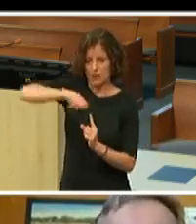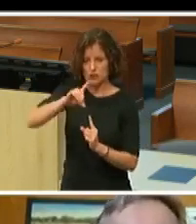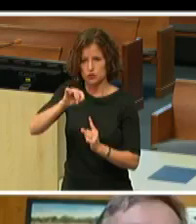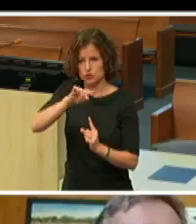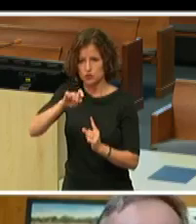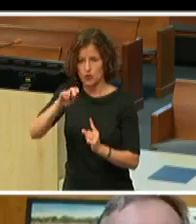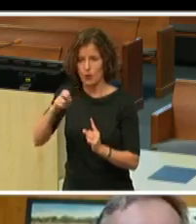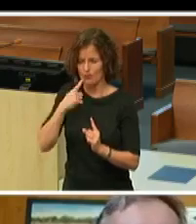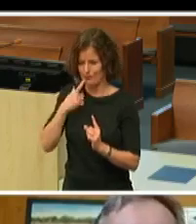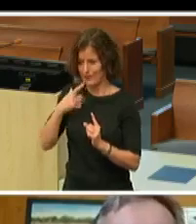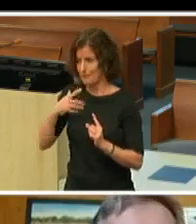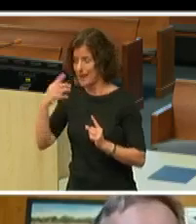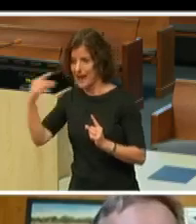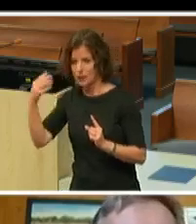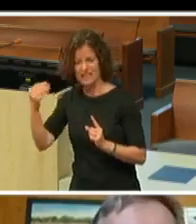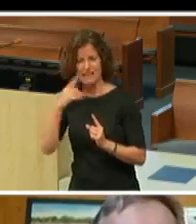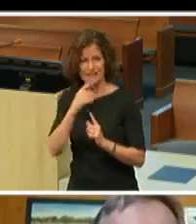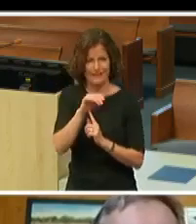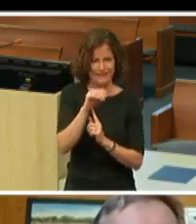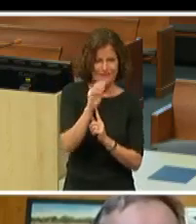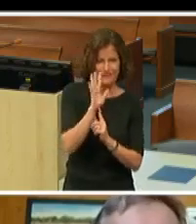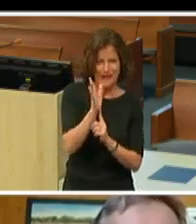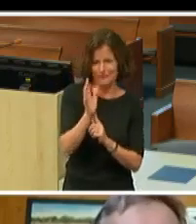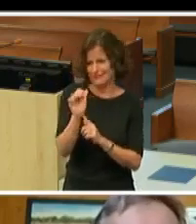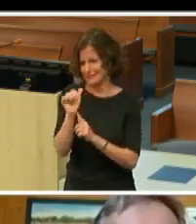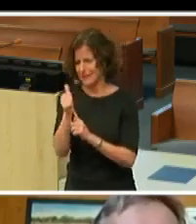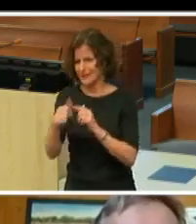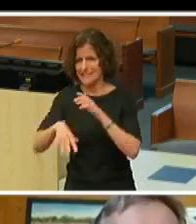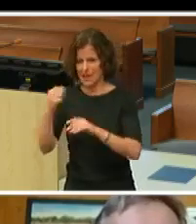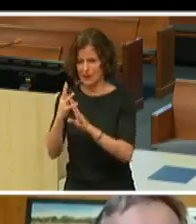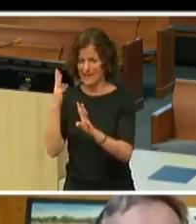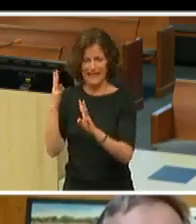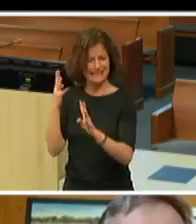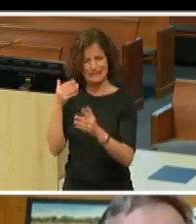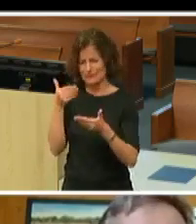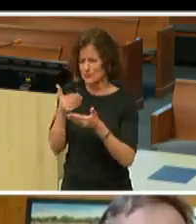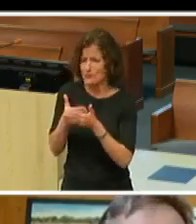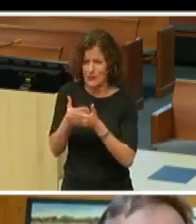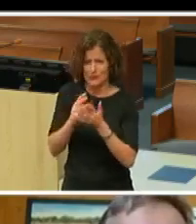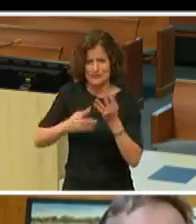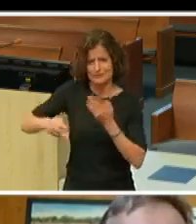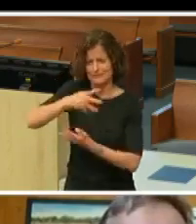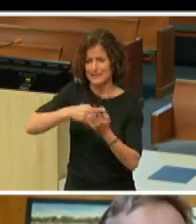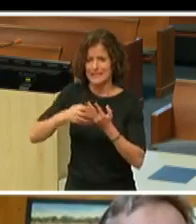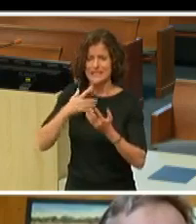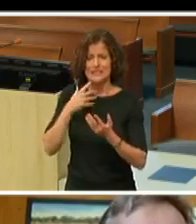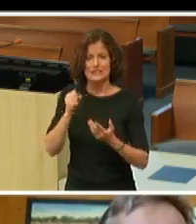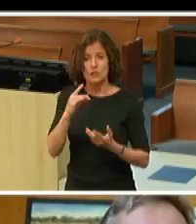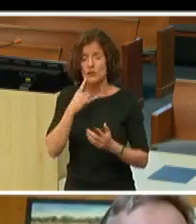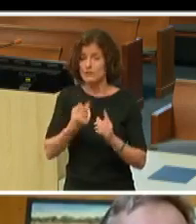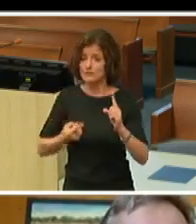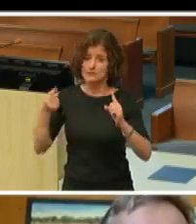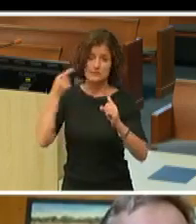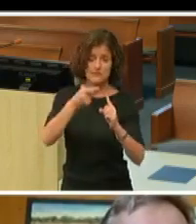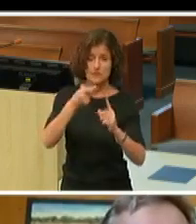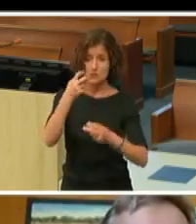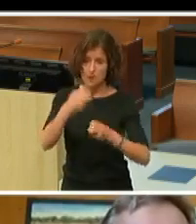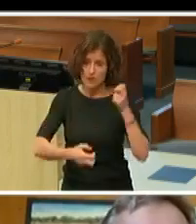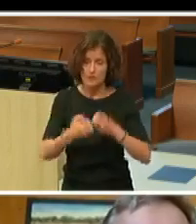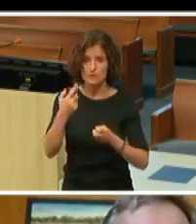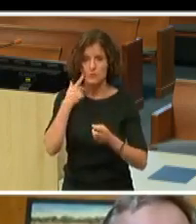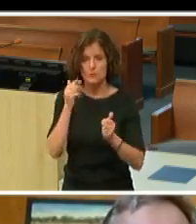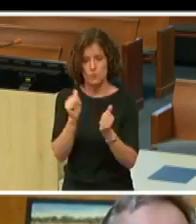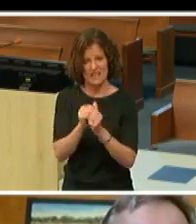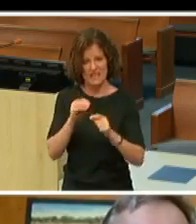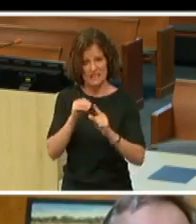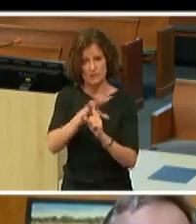to 5 minutes or 10 minutes or whatever you're spending in line. So for me, the primary problem in terms of exposure